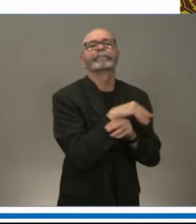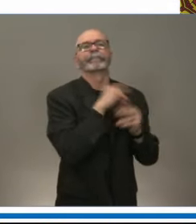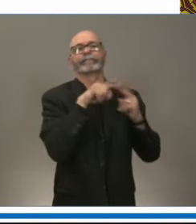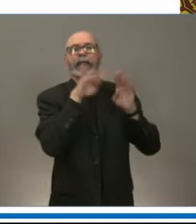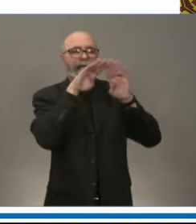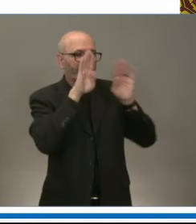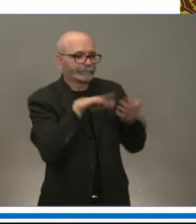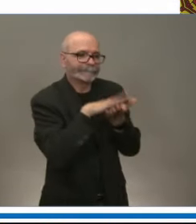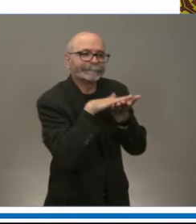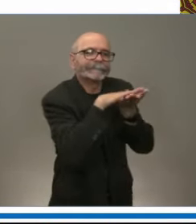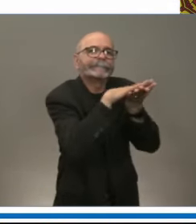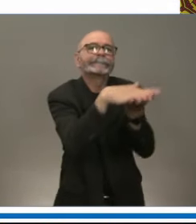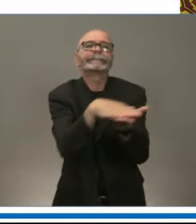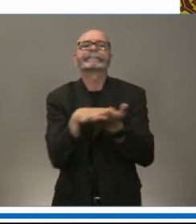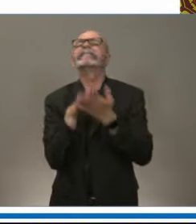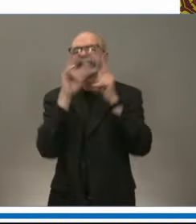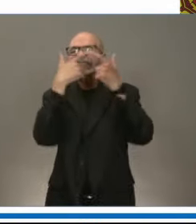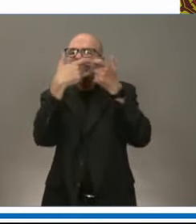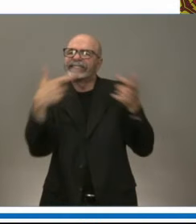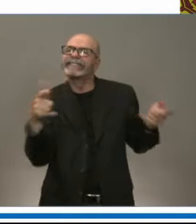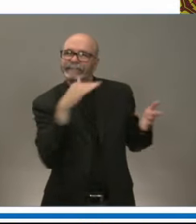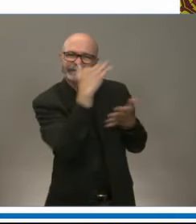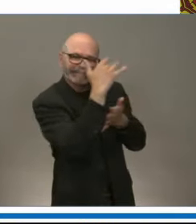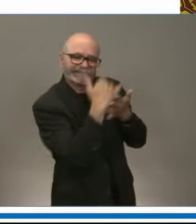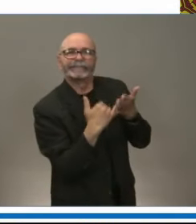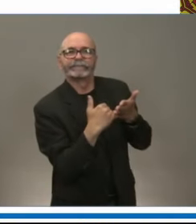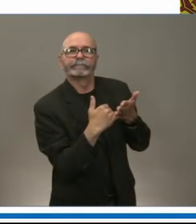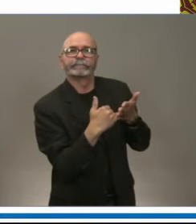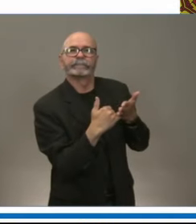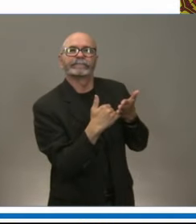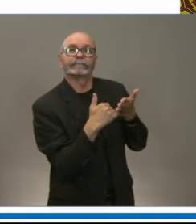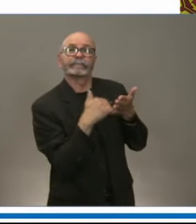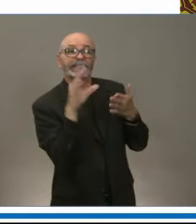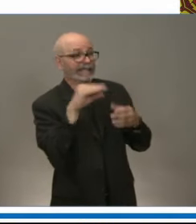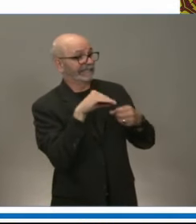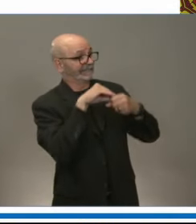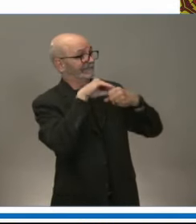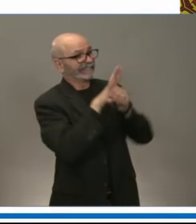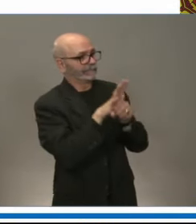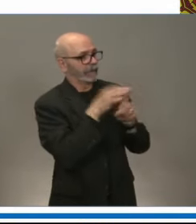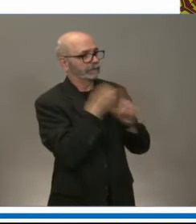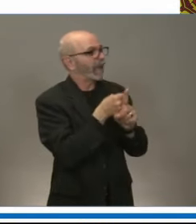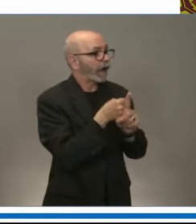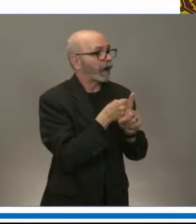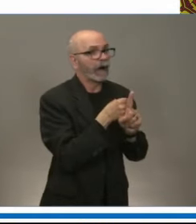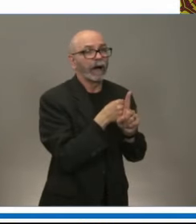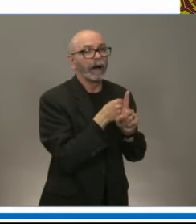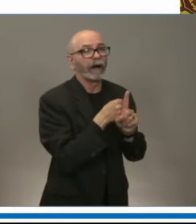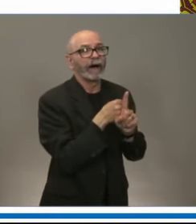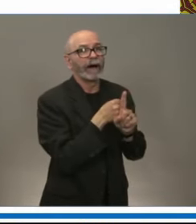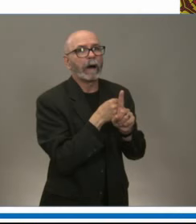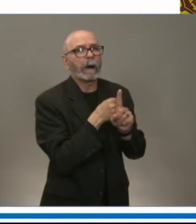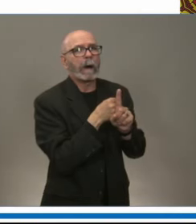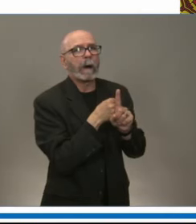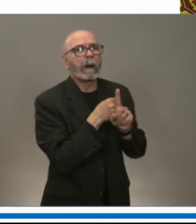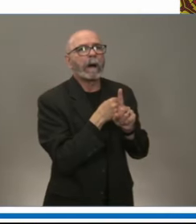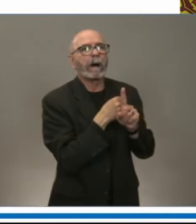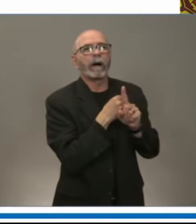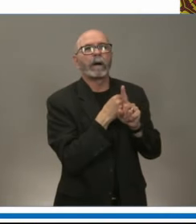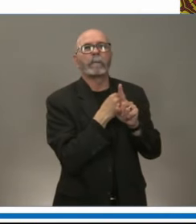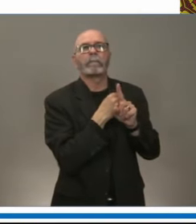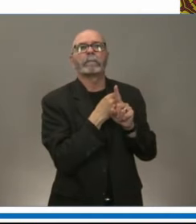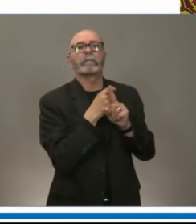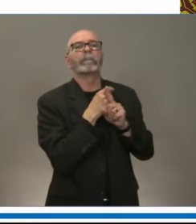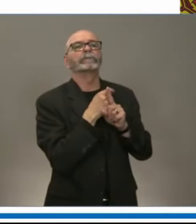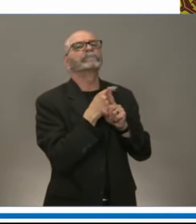the seriousness of the COVID-19, they feel they should only have to be providing essential